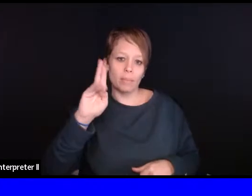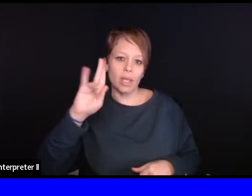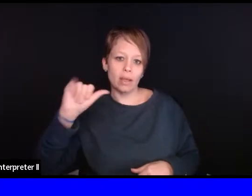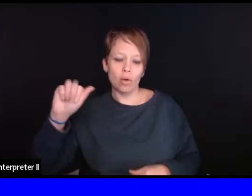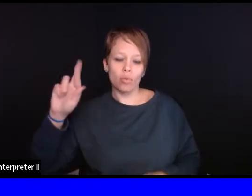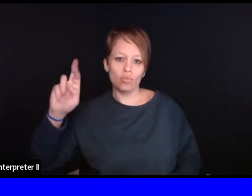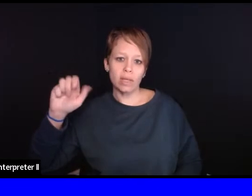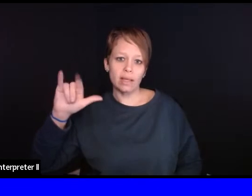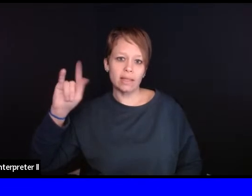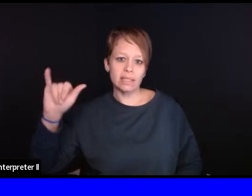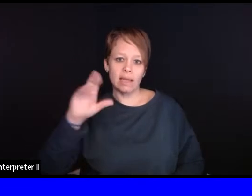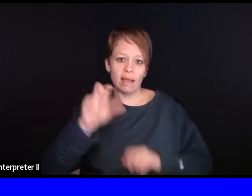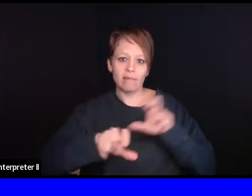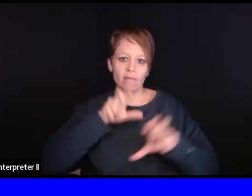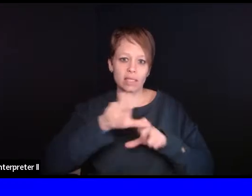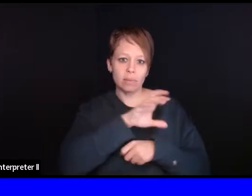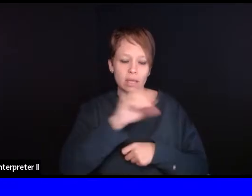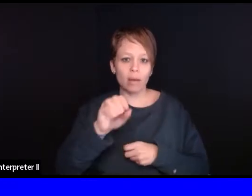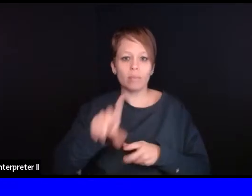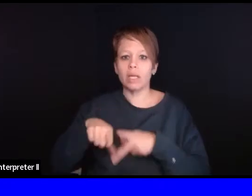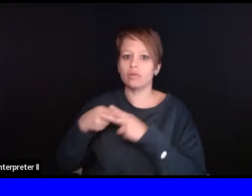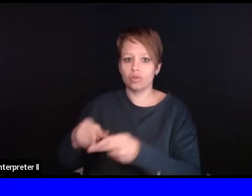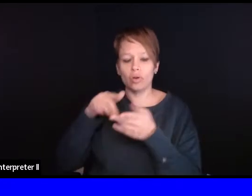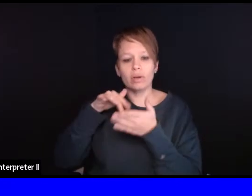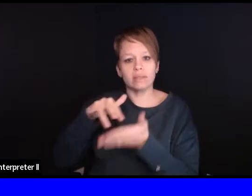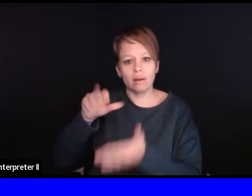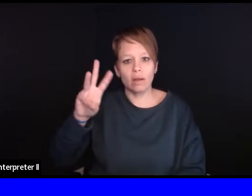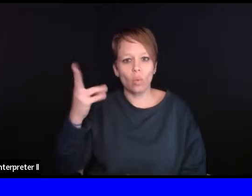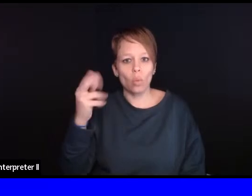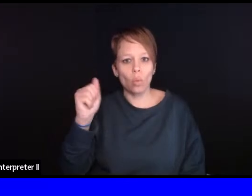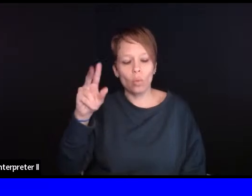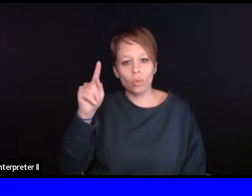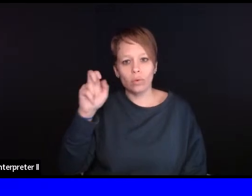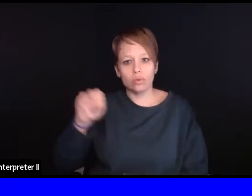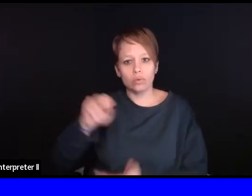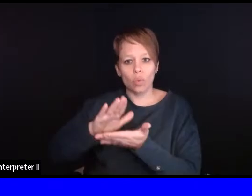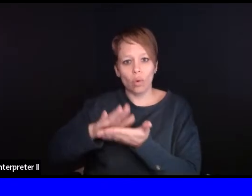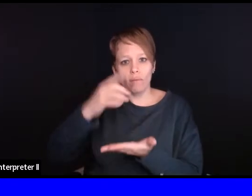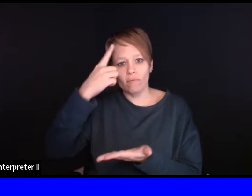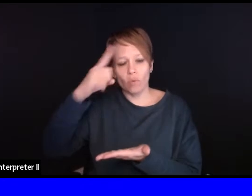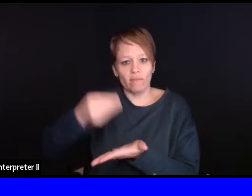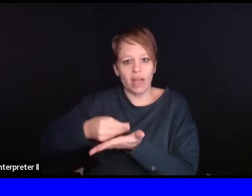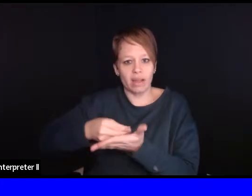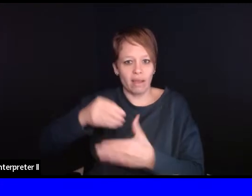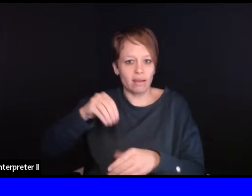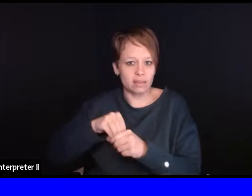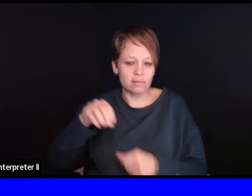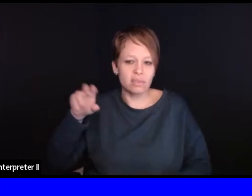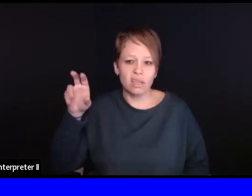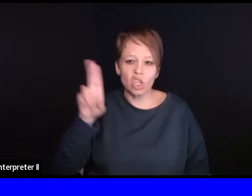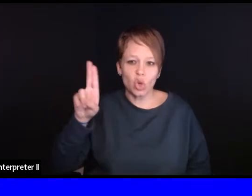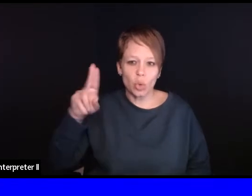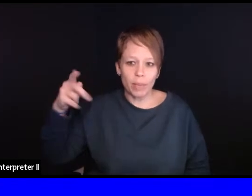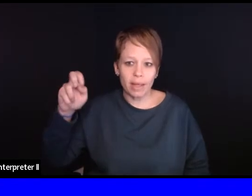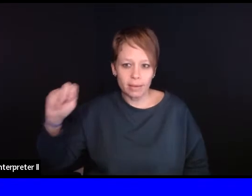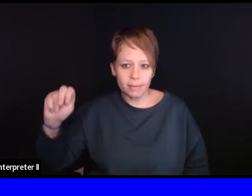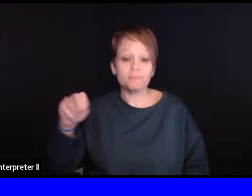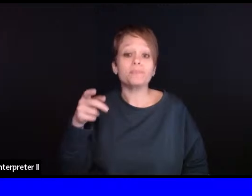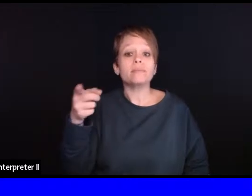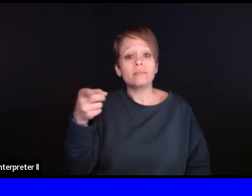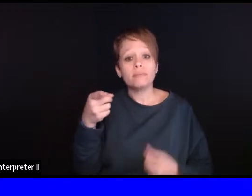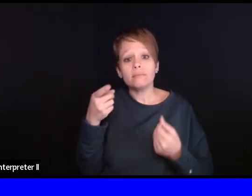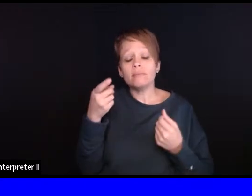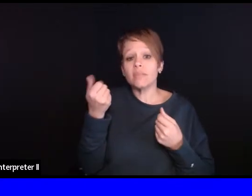studying at the Wharton School of Finance at the University of Pennsylvania. In the 1930s, most banks would take the deposits of